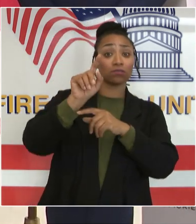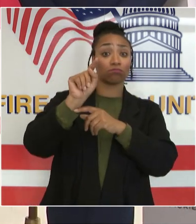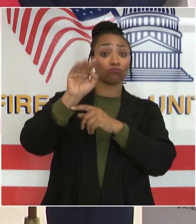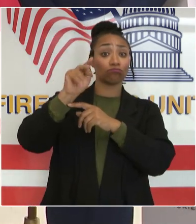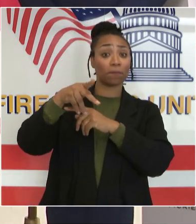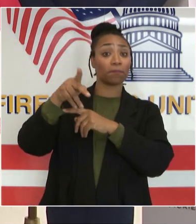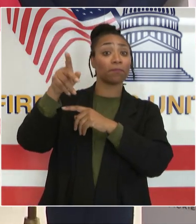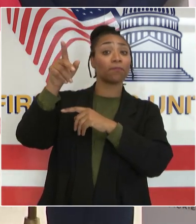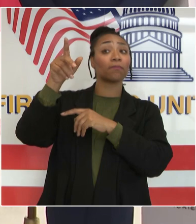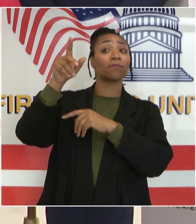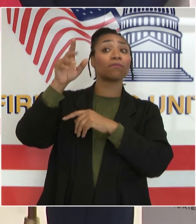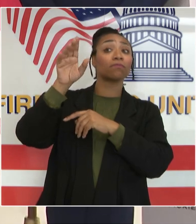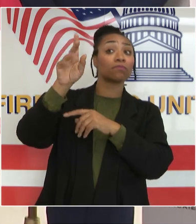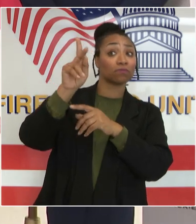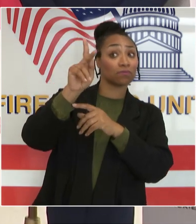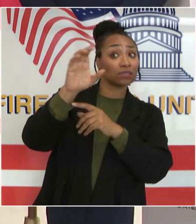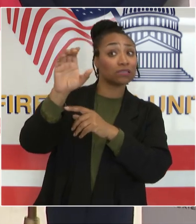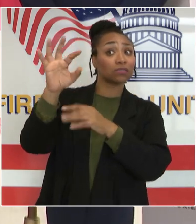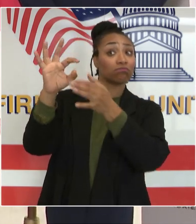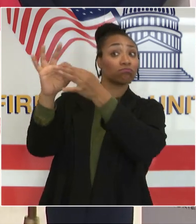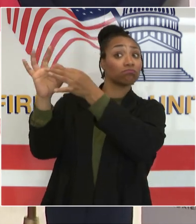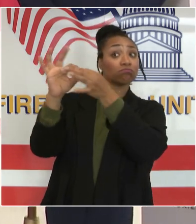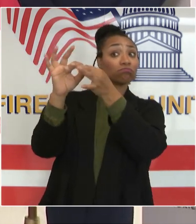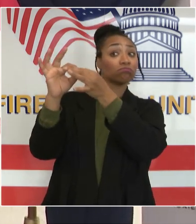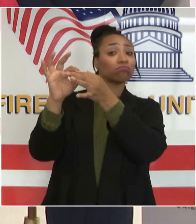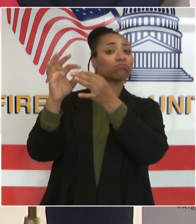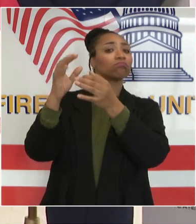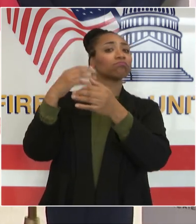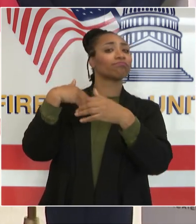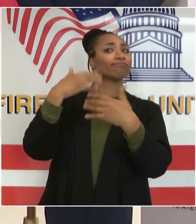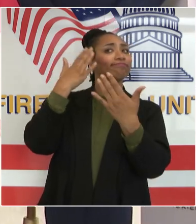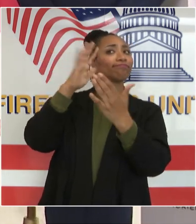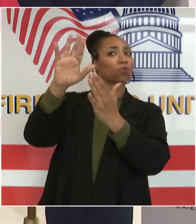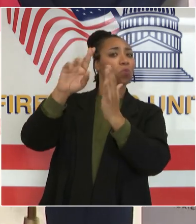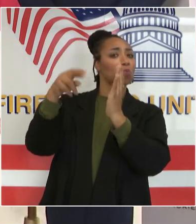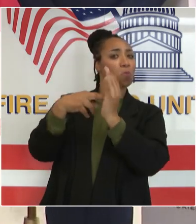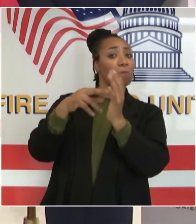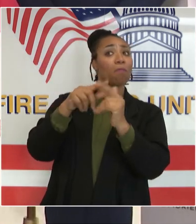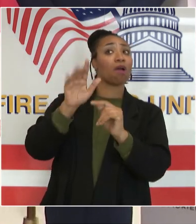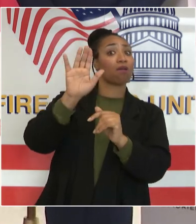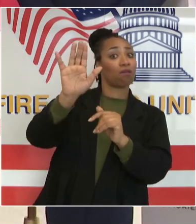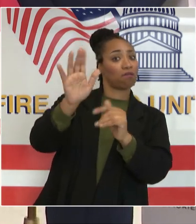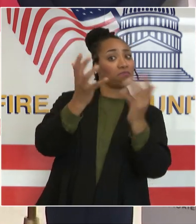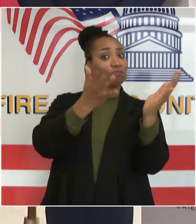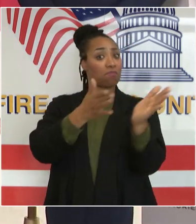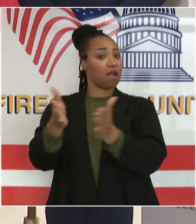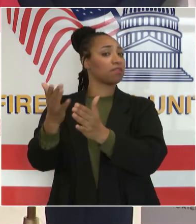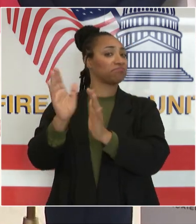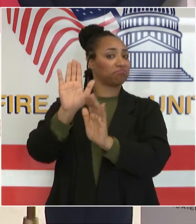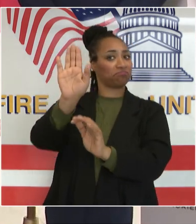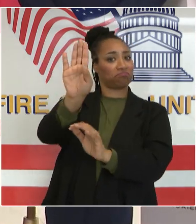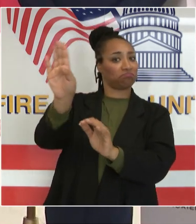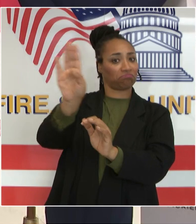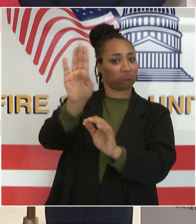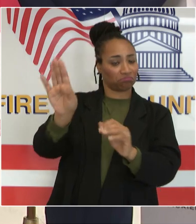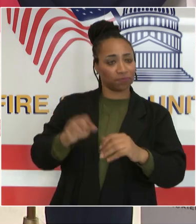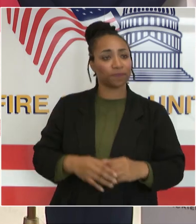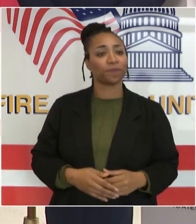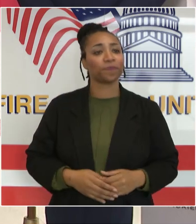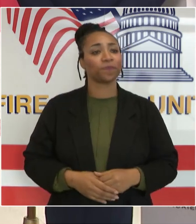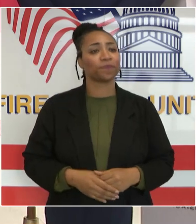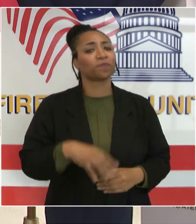can you somebody clarify exactly who the program is open to? And is there a cost associated?